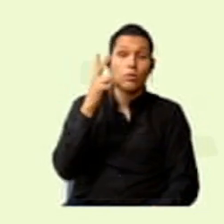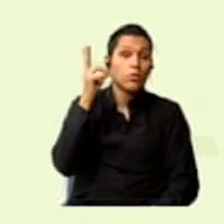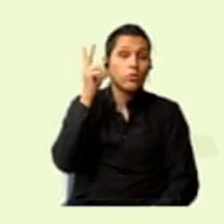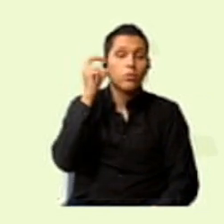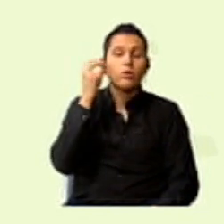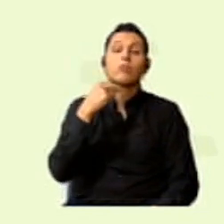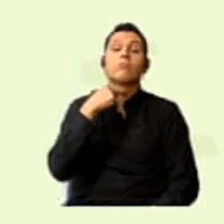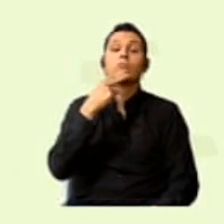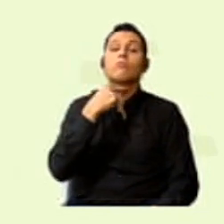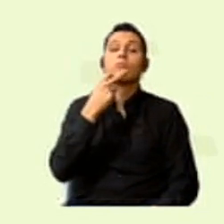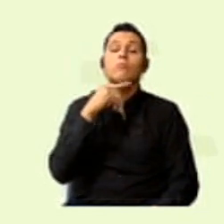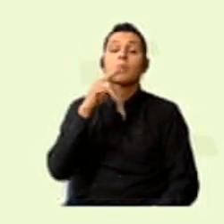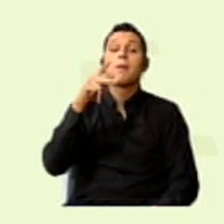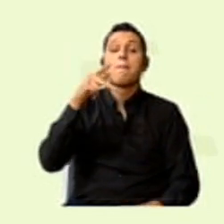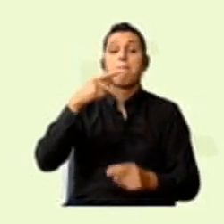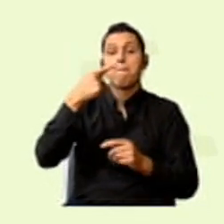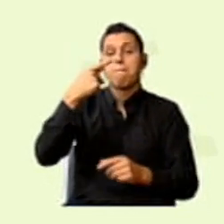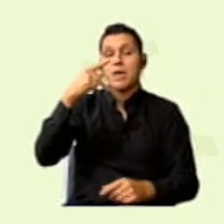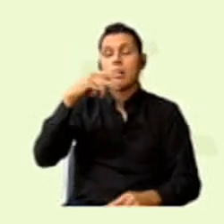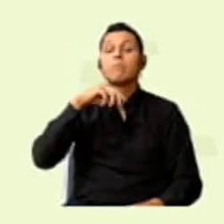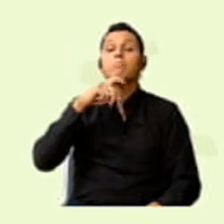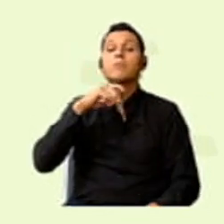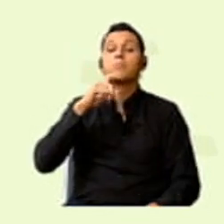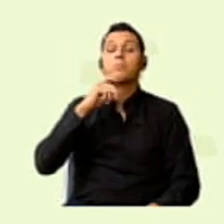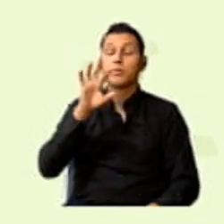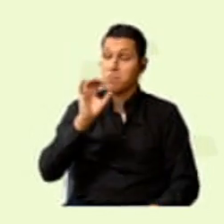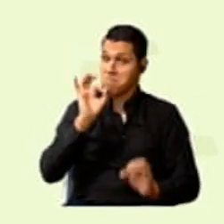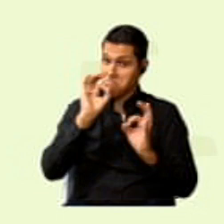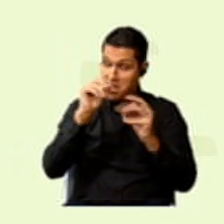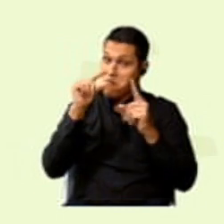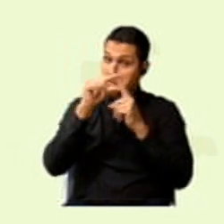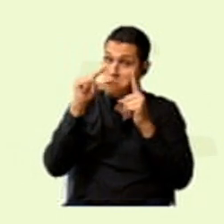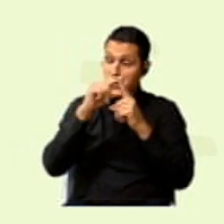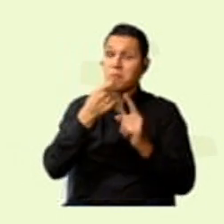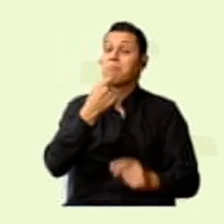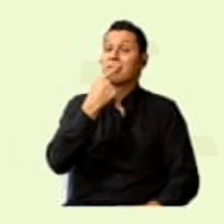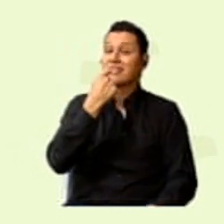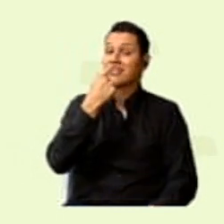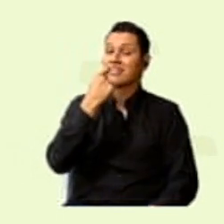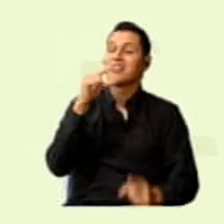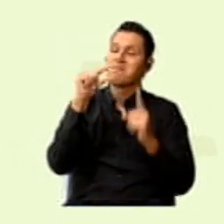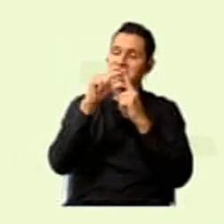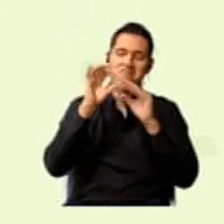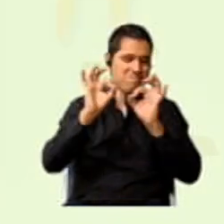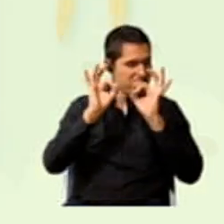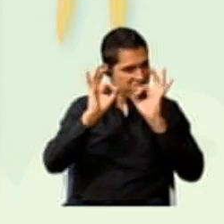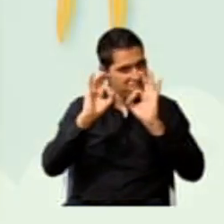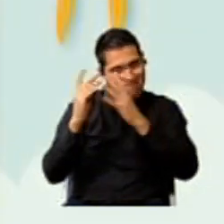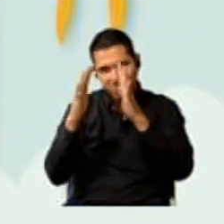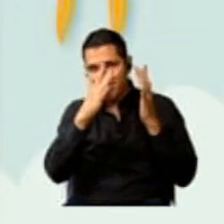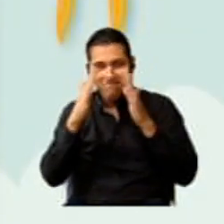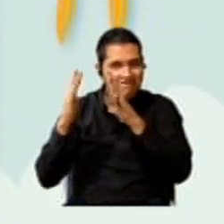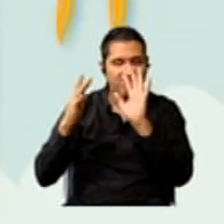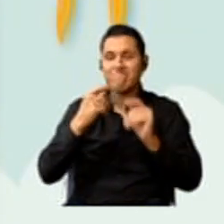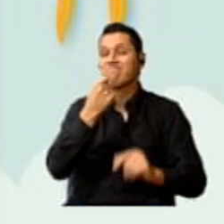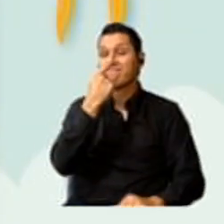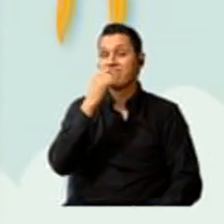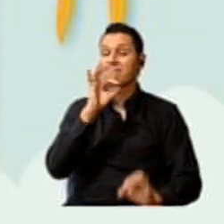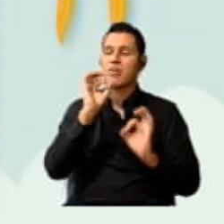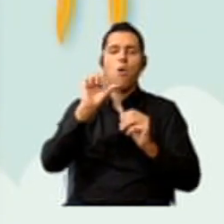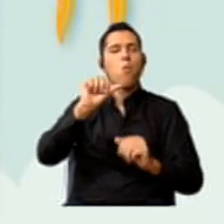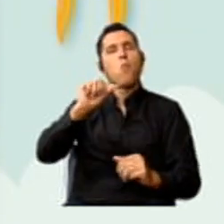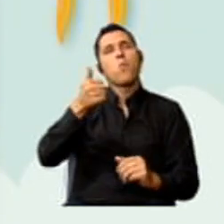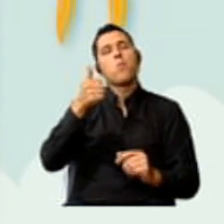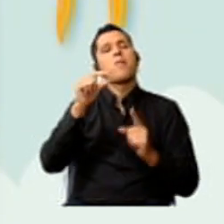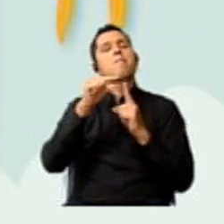we have the word excellent, peel. Very good. Let's see another